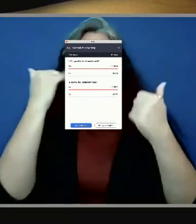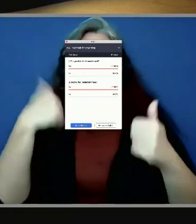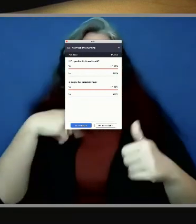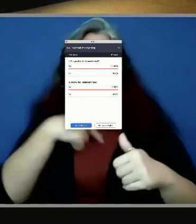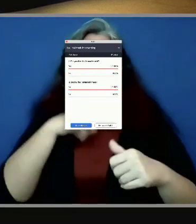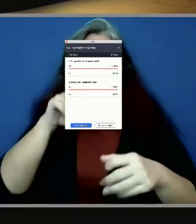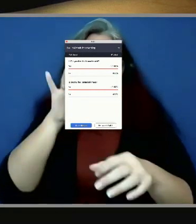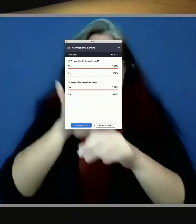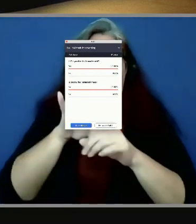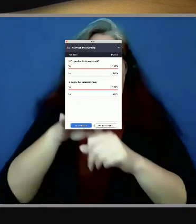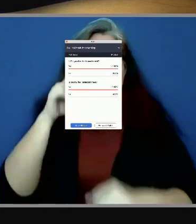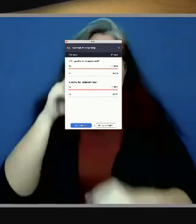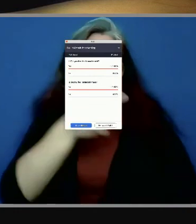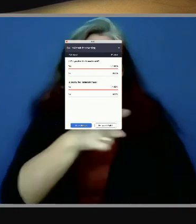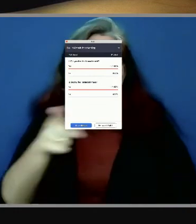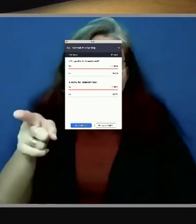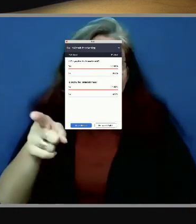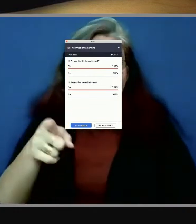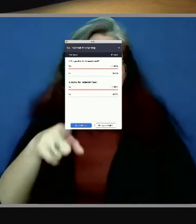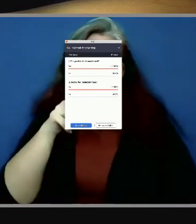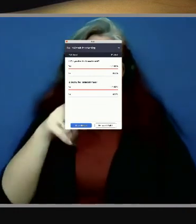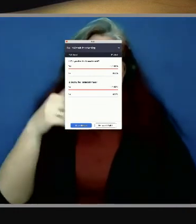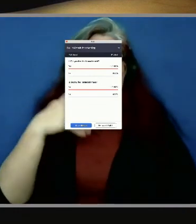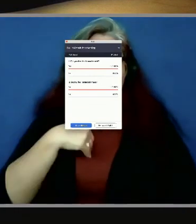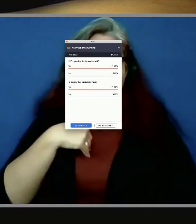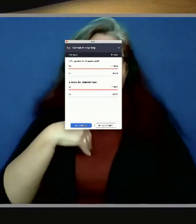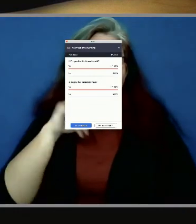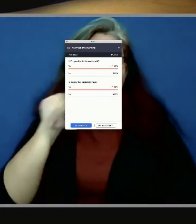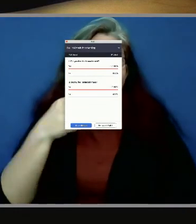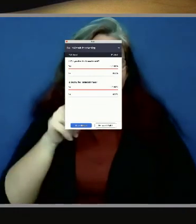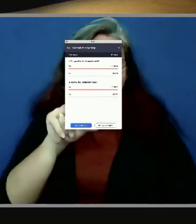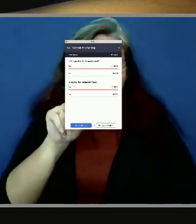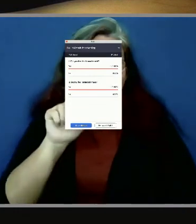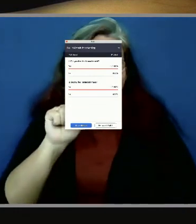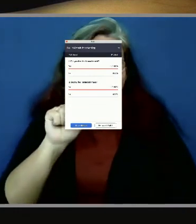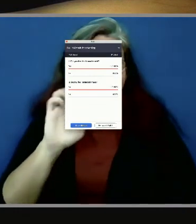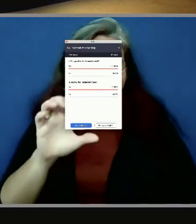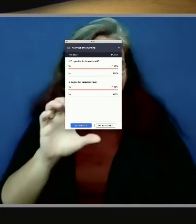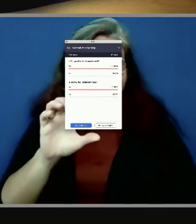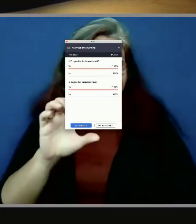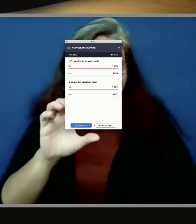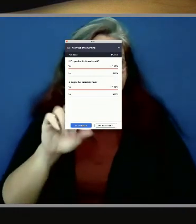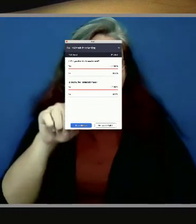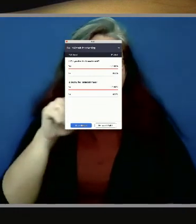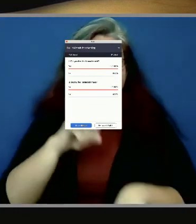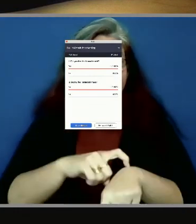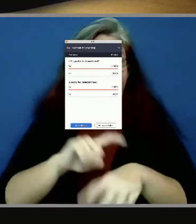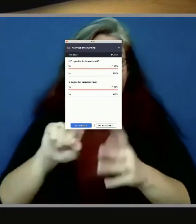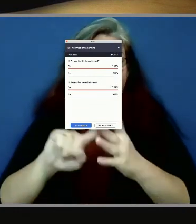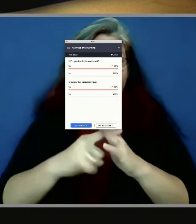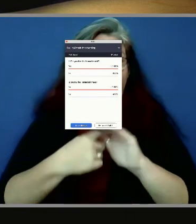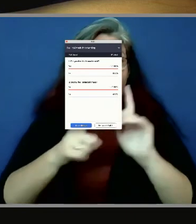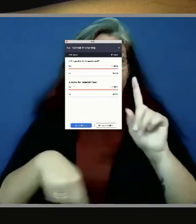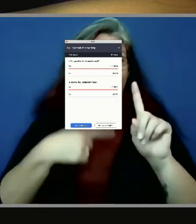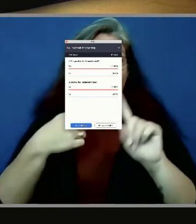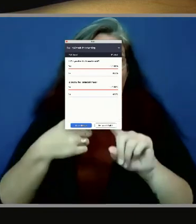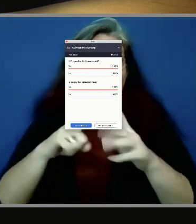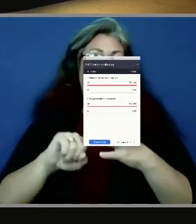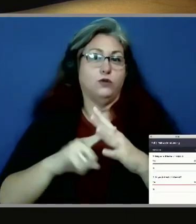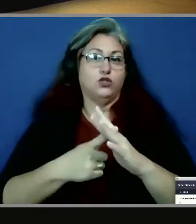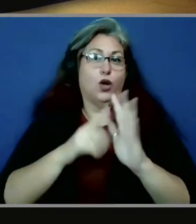vote for you. You have 20 seconds. Your time starts when you begin to